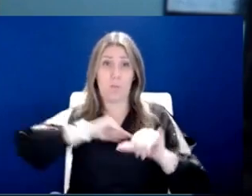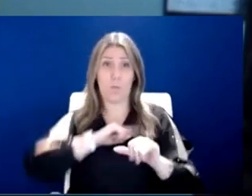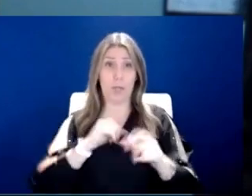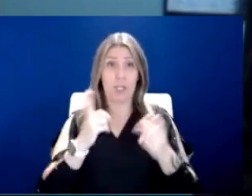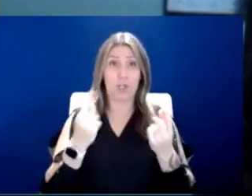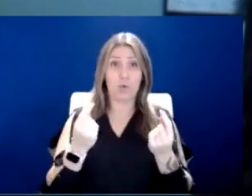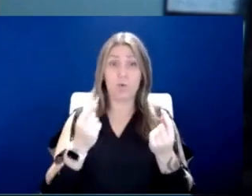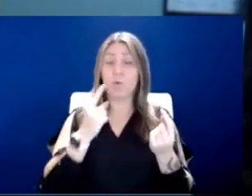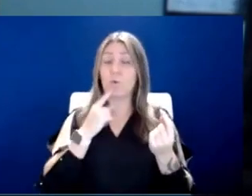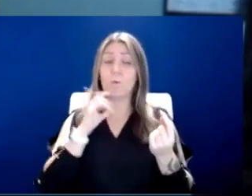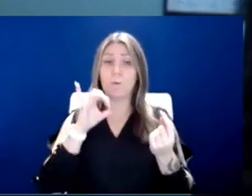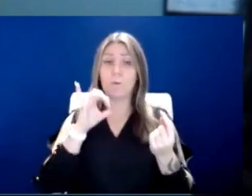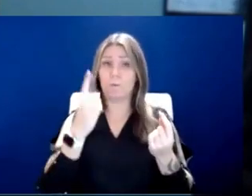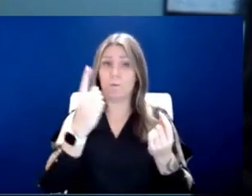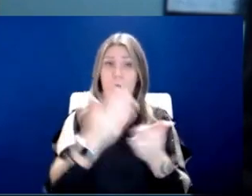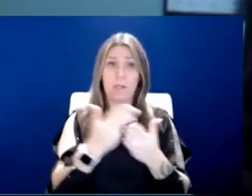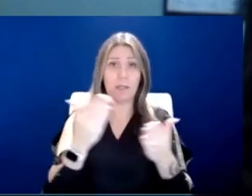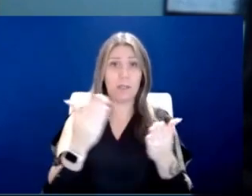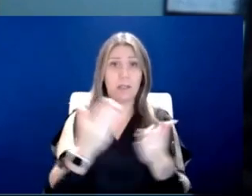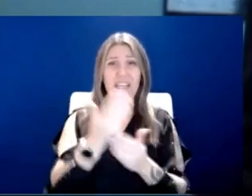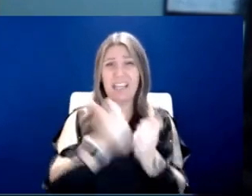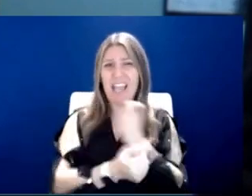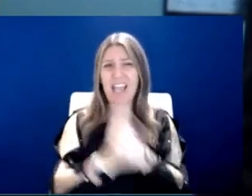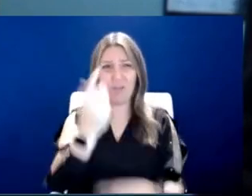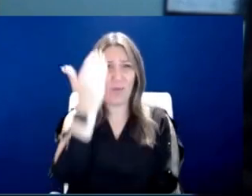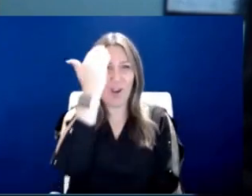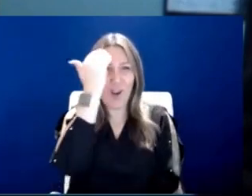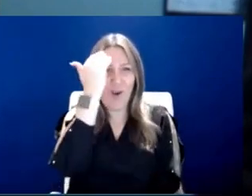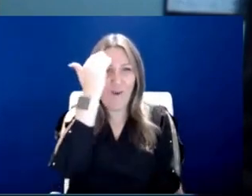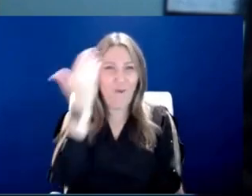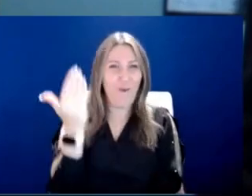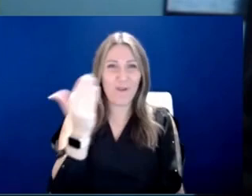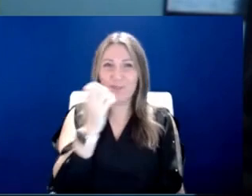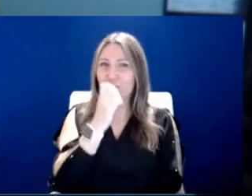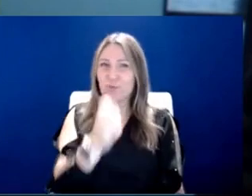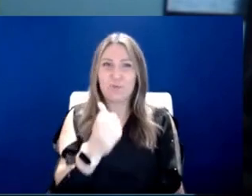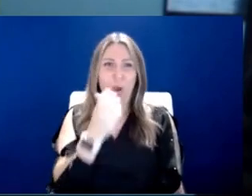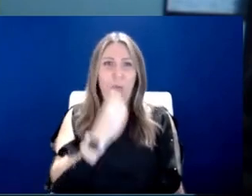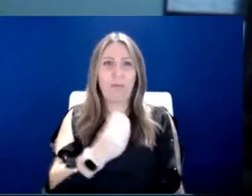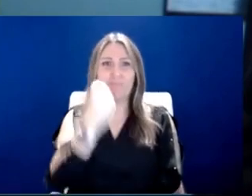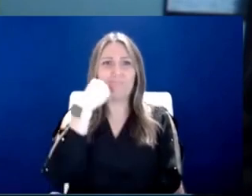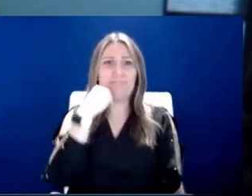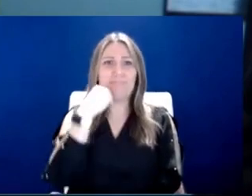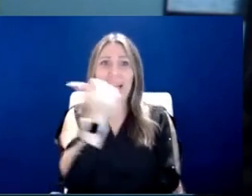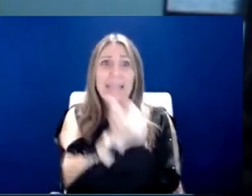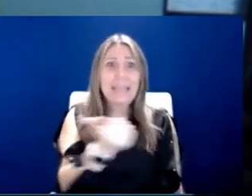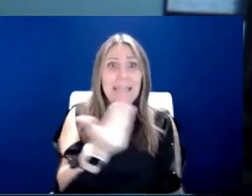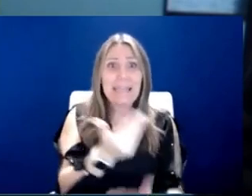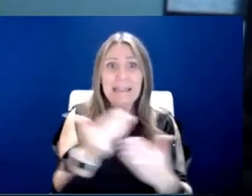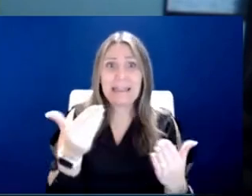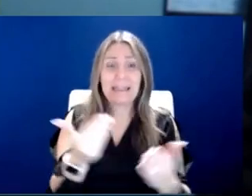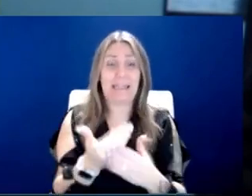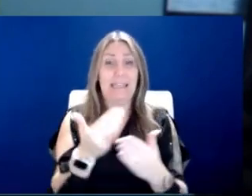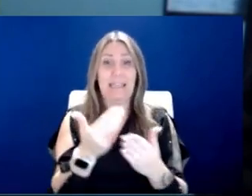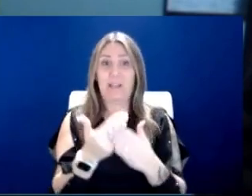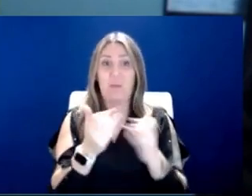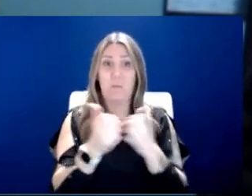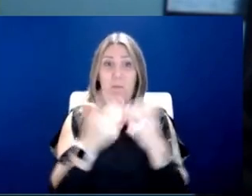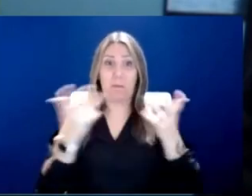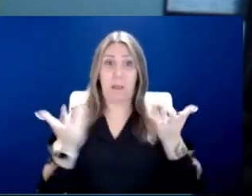that everybody knows about. You don't put anything in your mouth, literally, without asking, is this